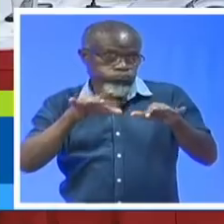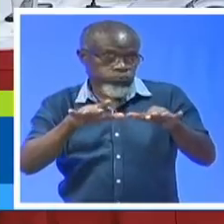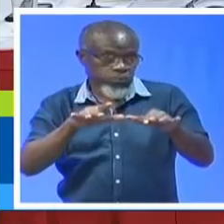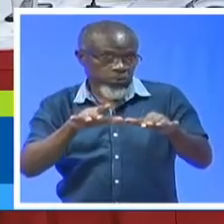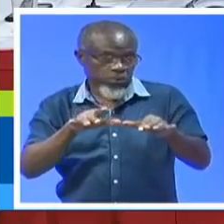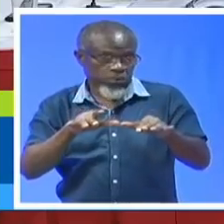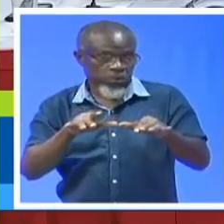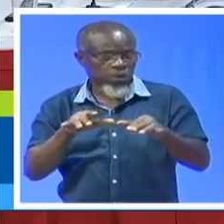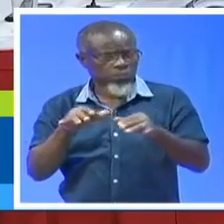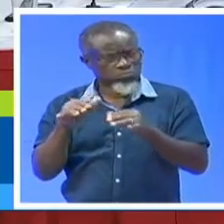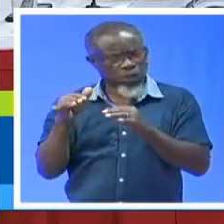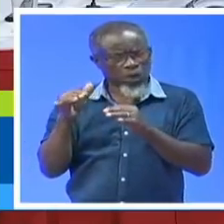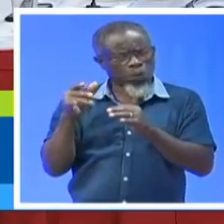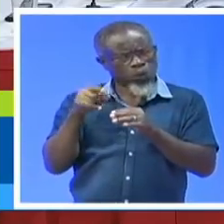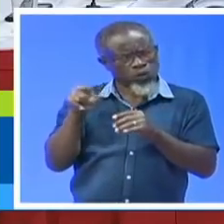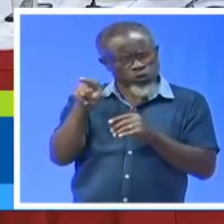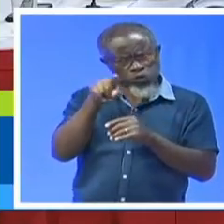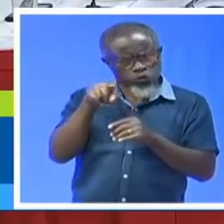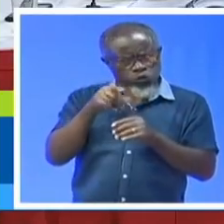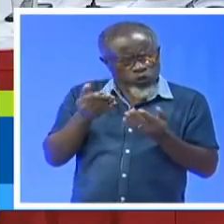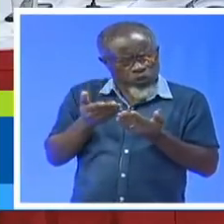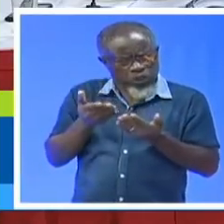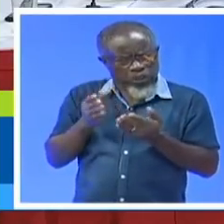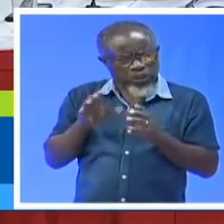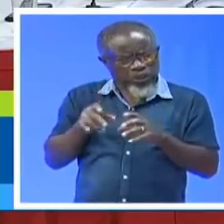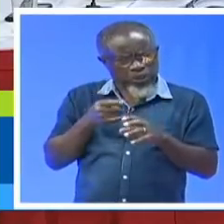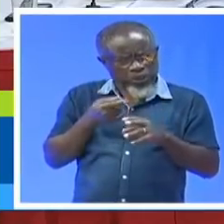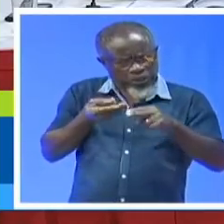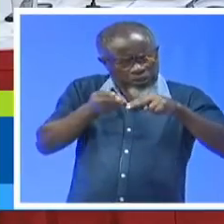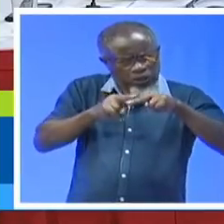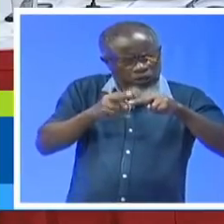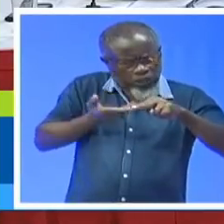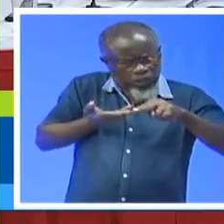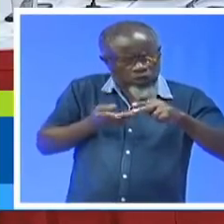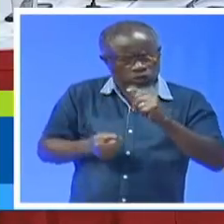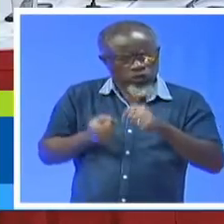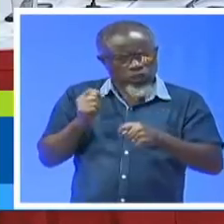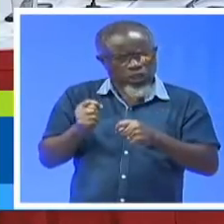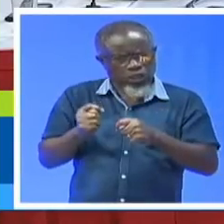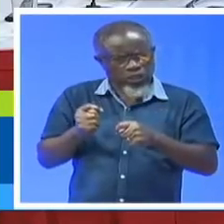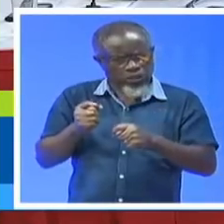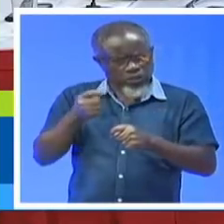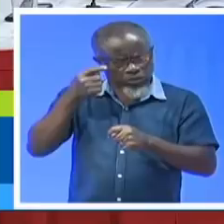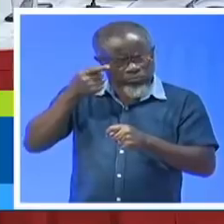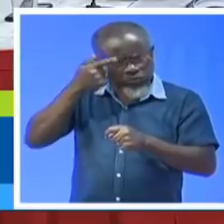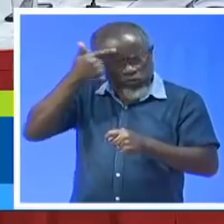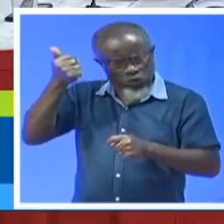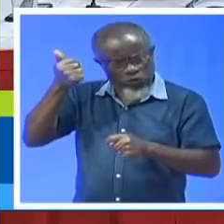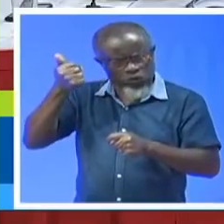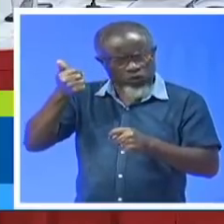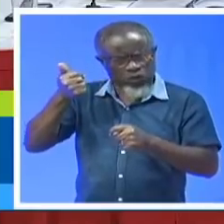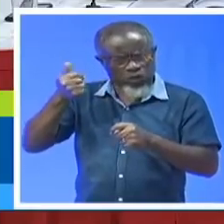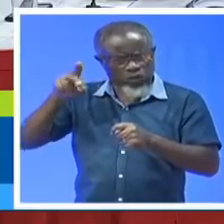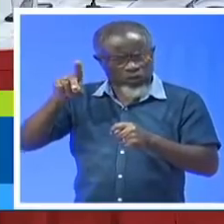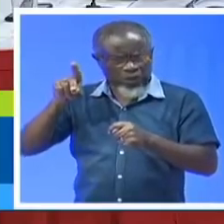ministry that the recent rise in cases in Trinidad is attributed to the Delta variant at this time. Thank you.